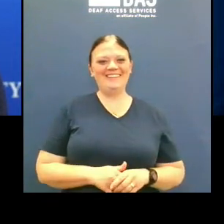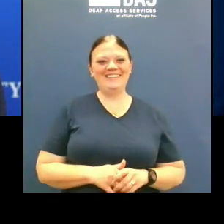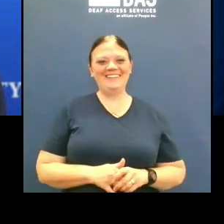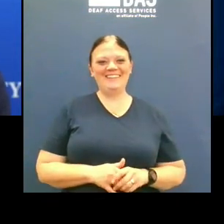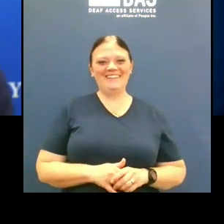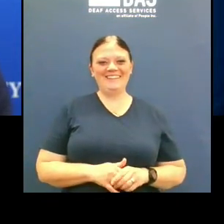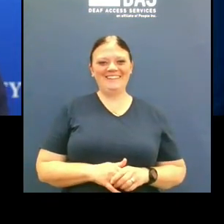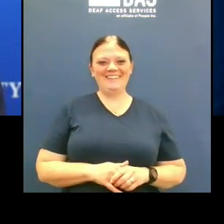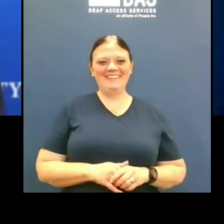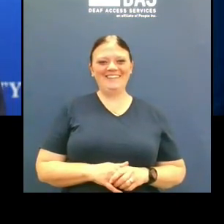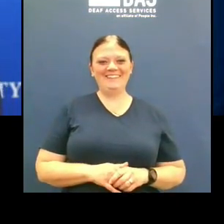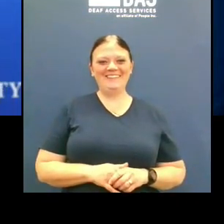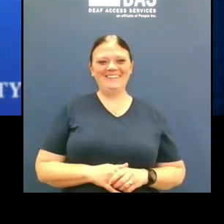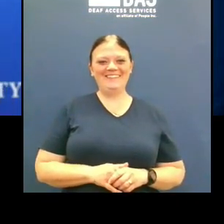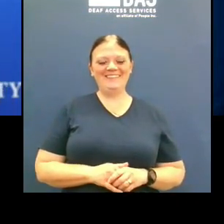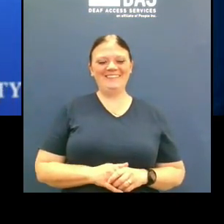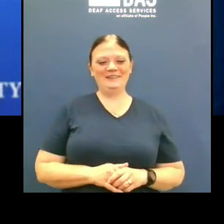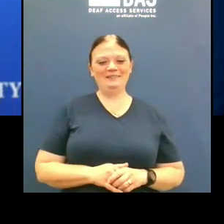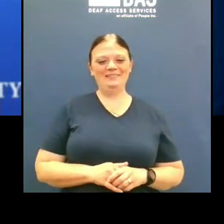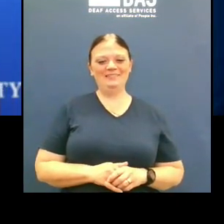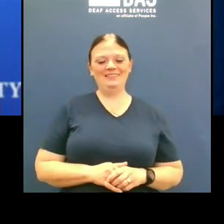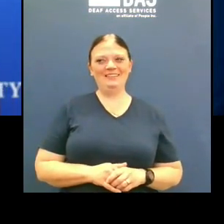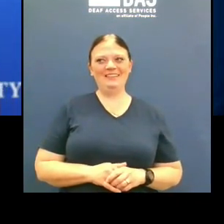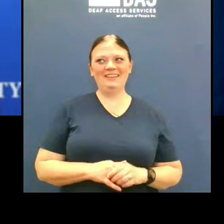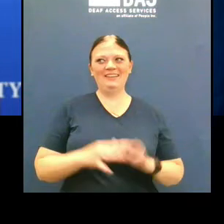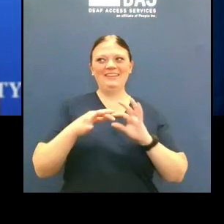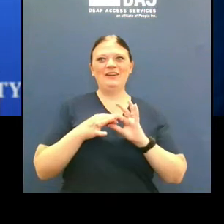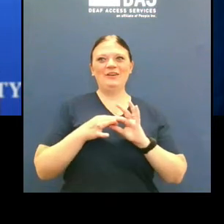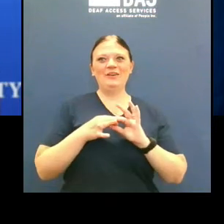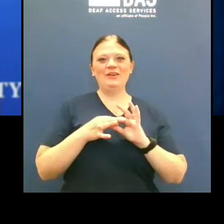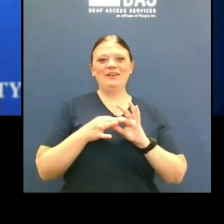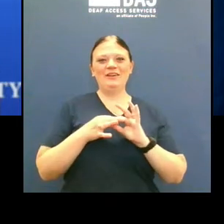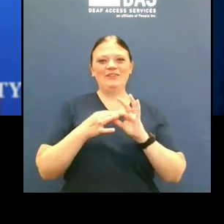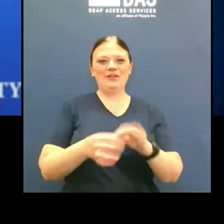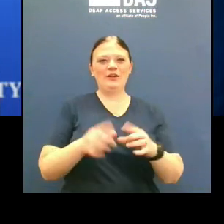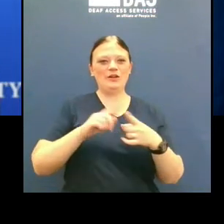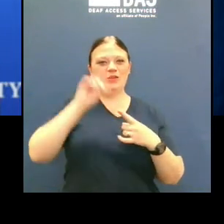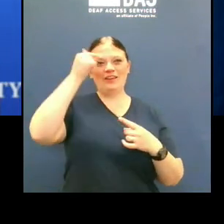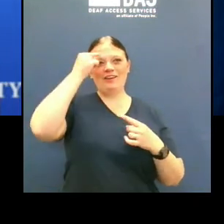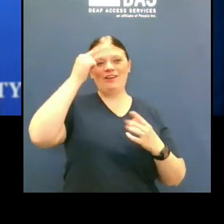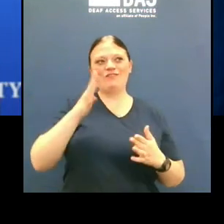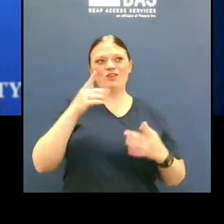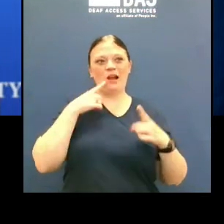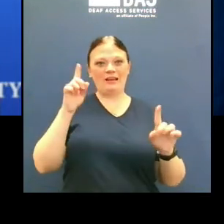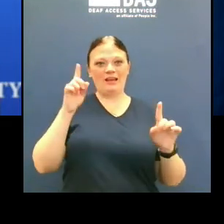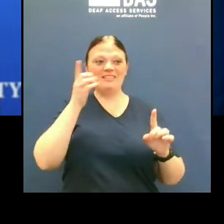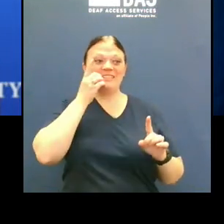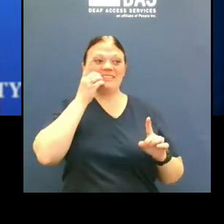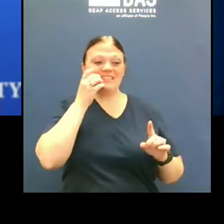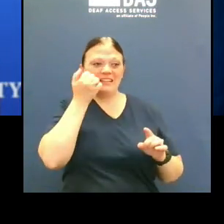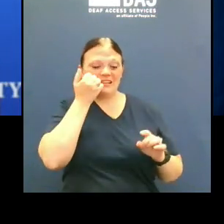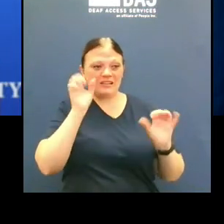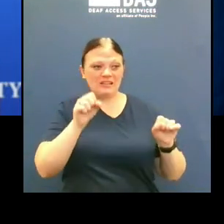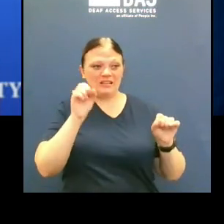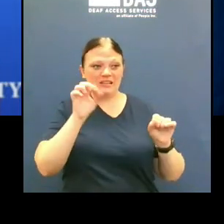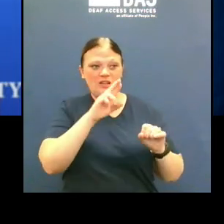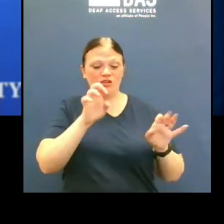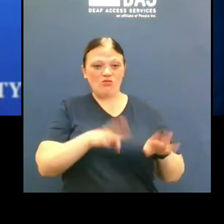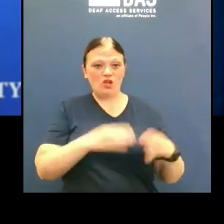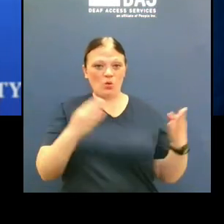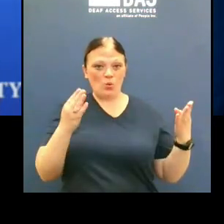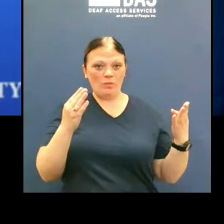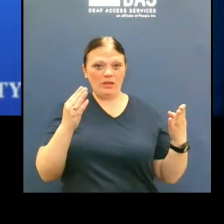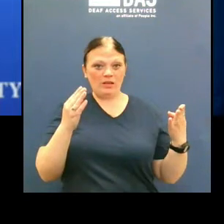okay. So, in regard to the governor announced that dentists, for instance, could reopen offices.